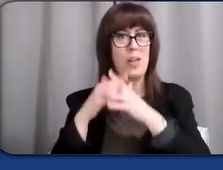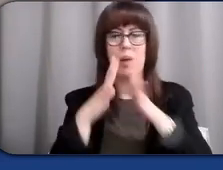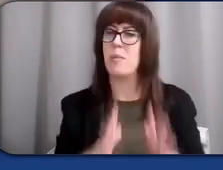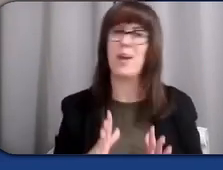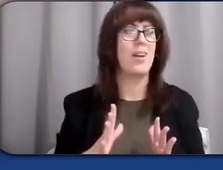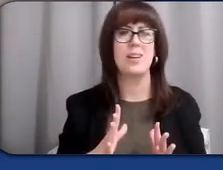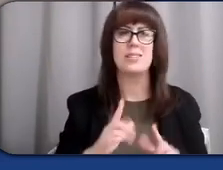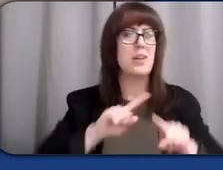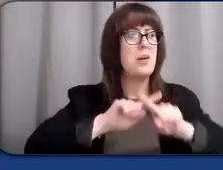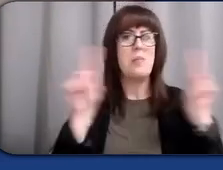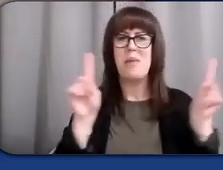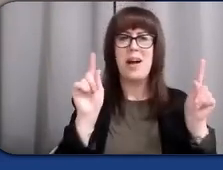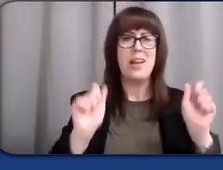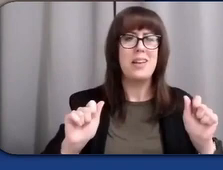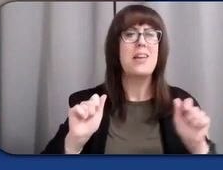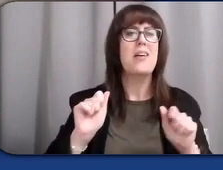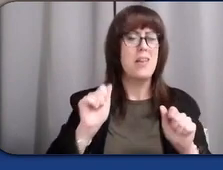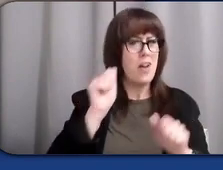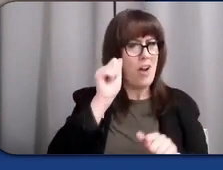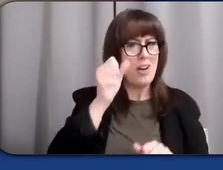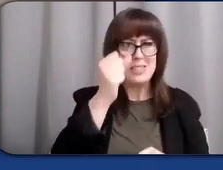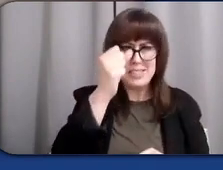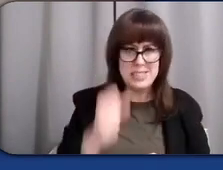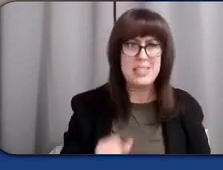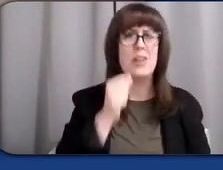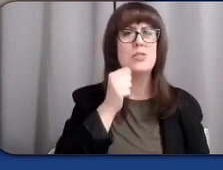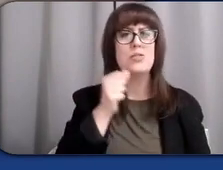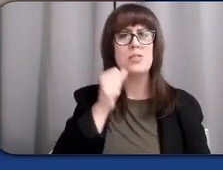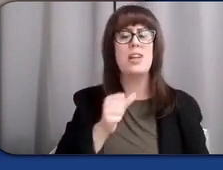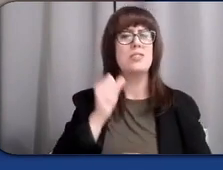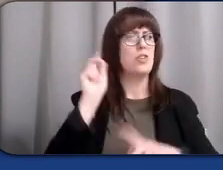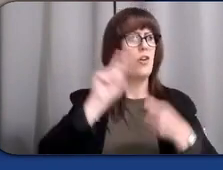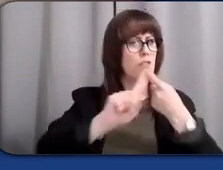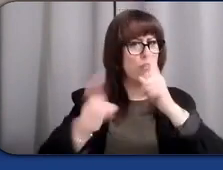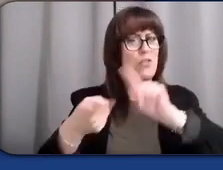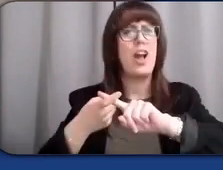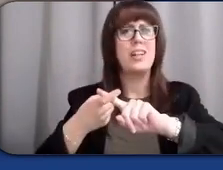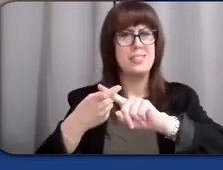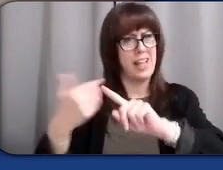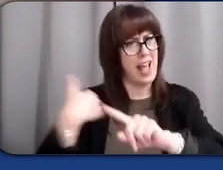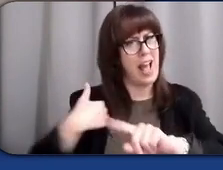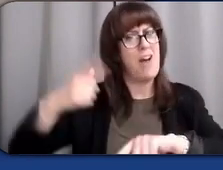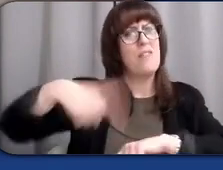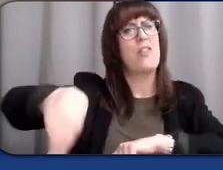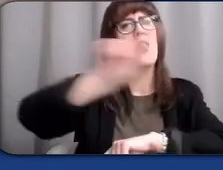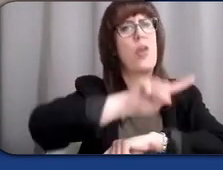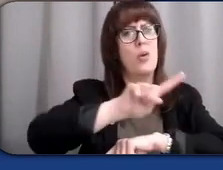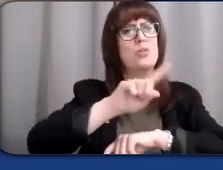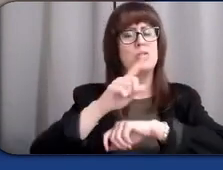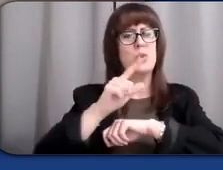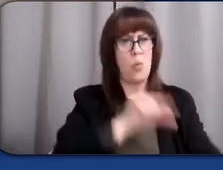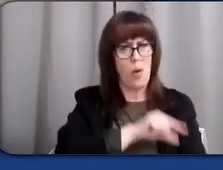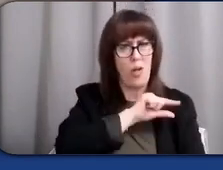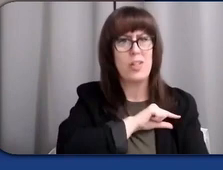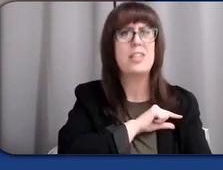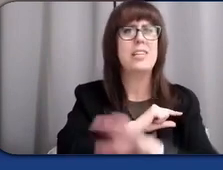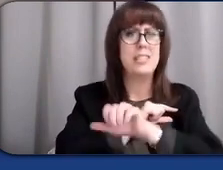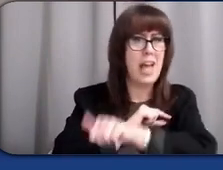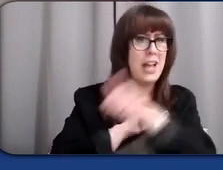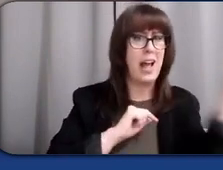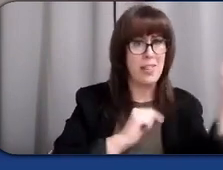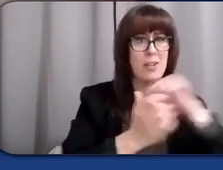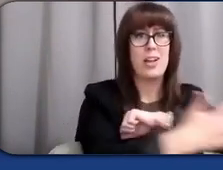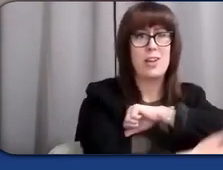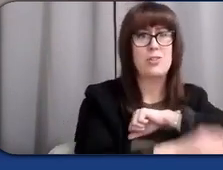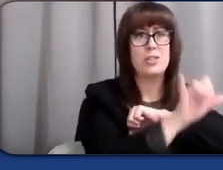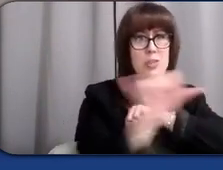traits and values shared by the best of our South Sudanese friends and really by friends around the world. And that's what people-to-people diplomacy is all about.